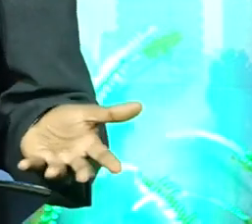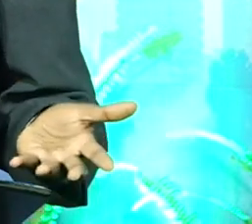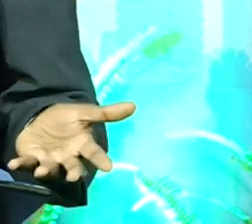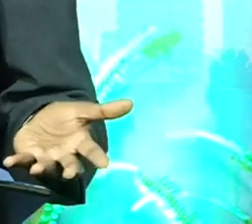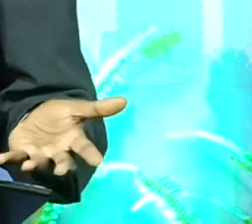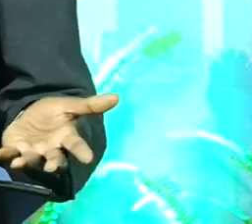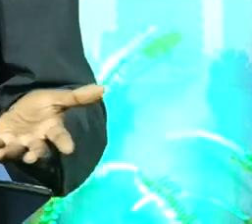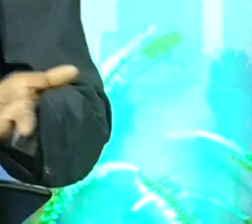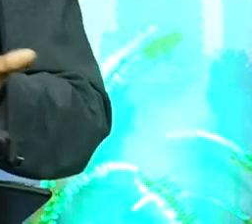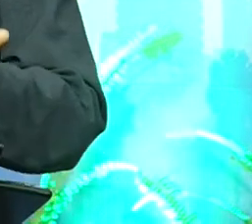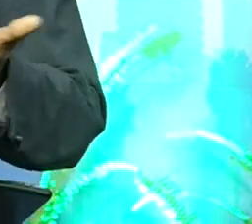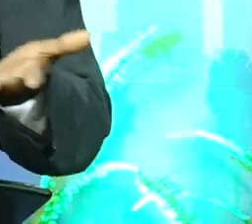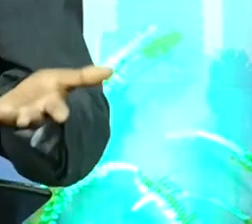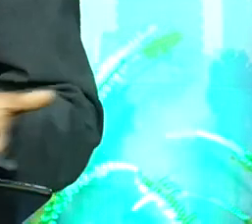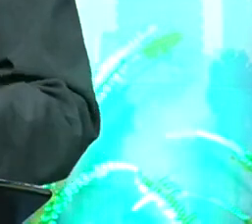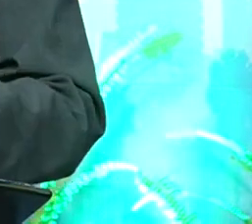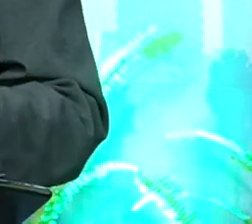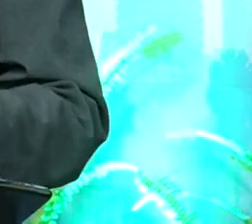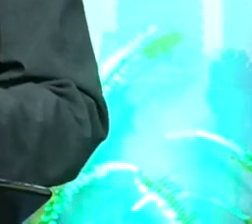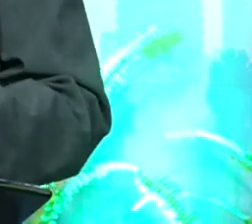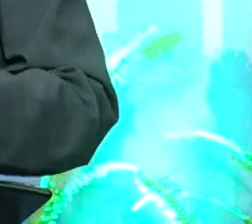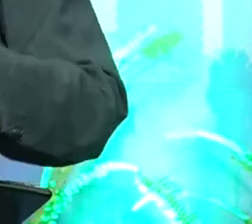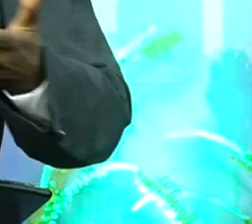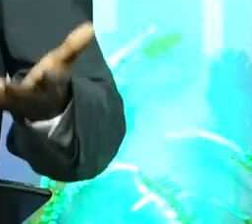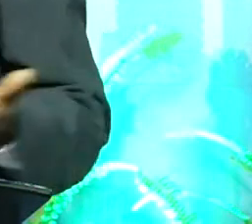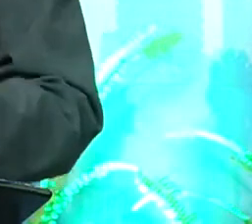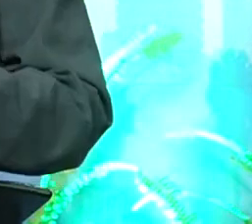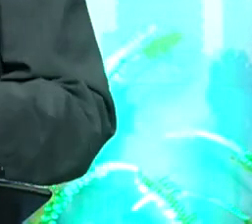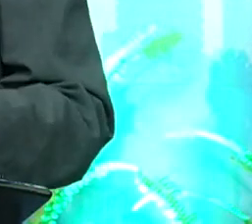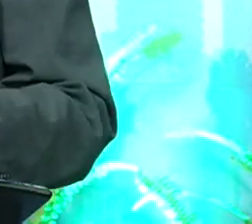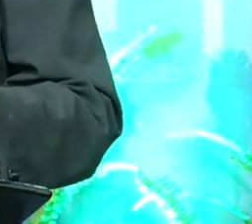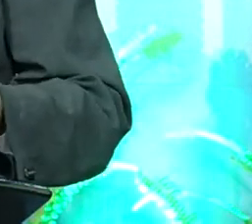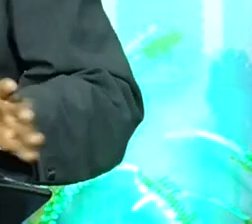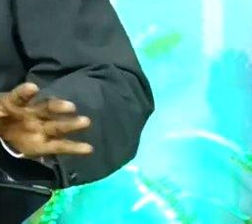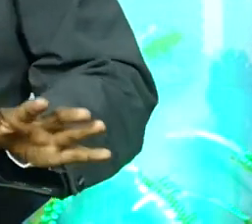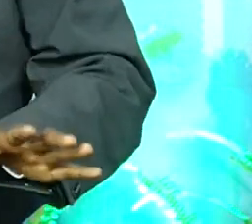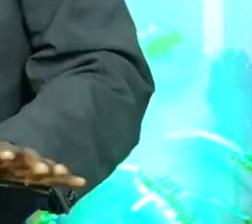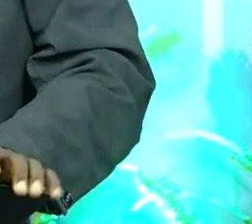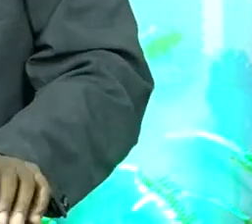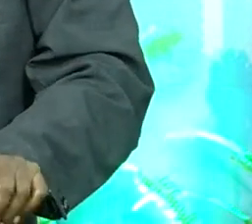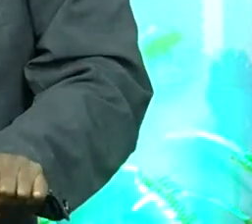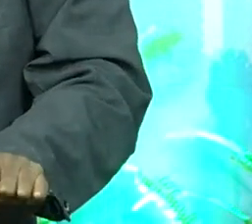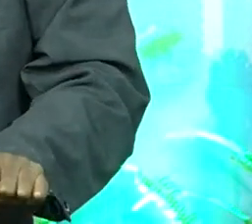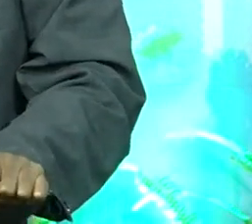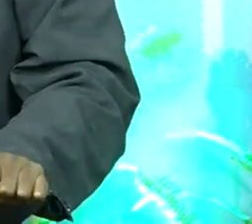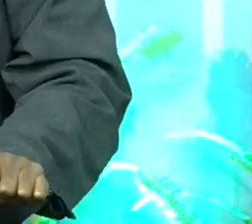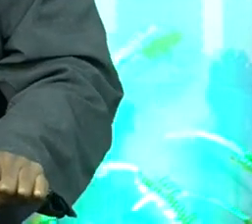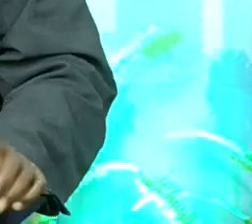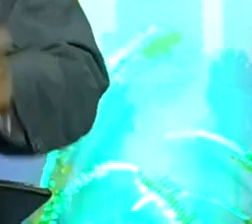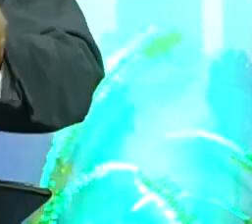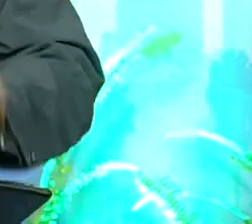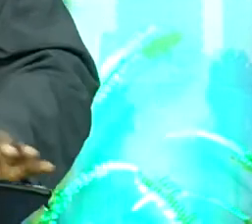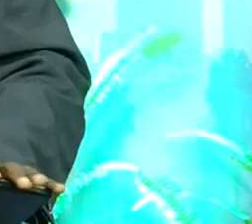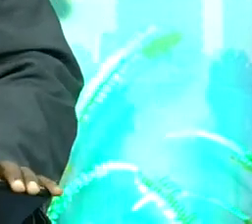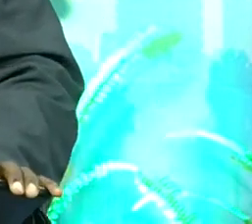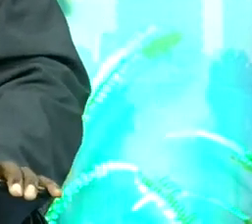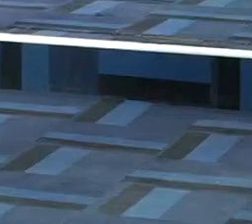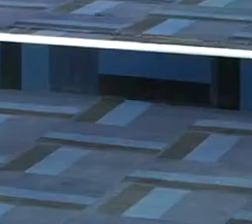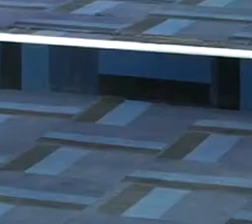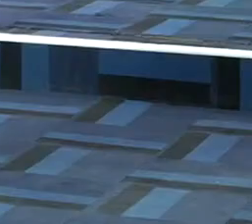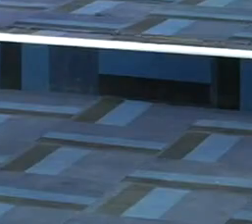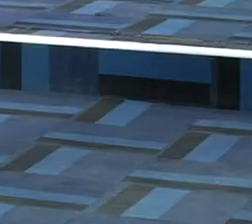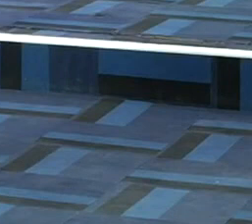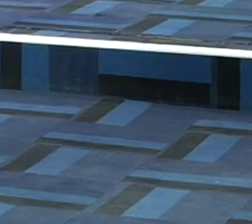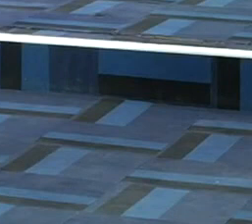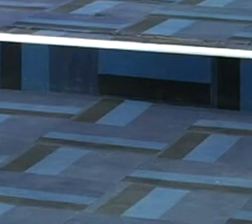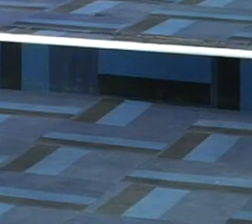boy. They invited me to the family. We celebrated. And I remember I asked her now, I don't want to tell you her